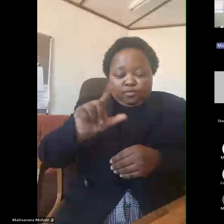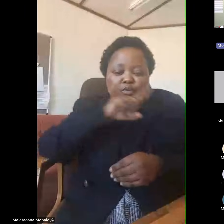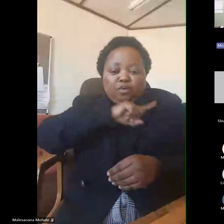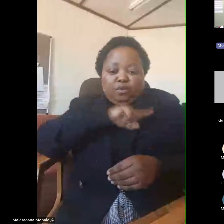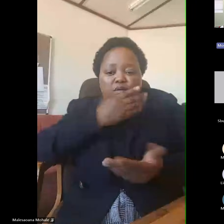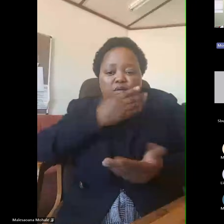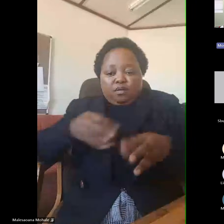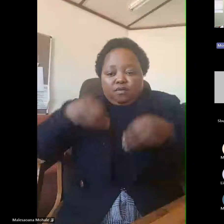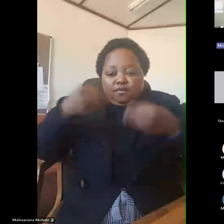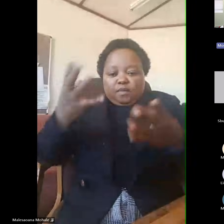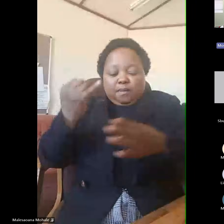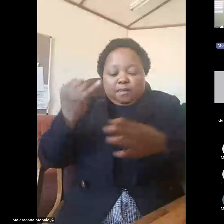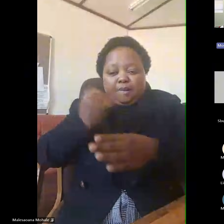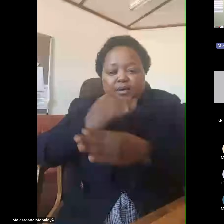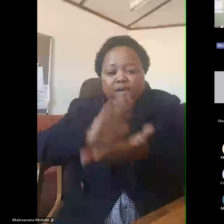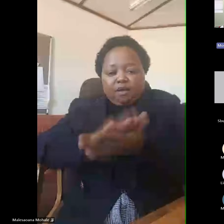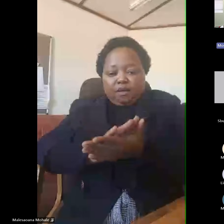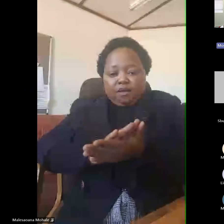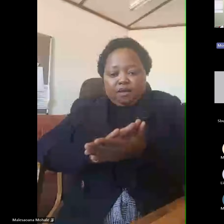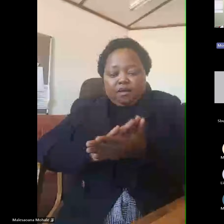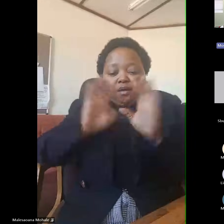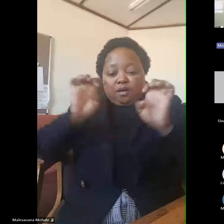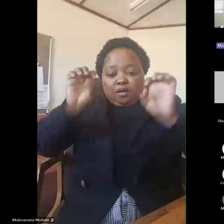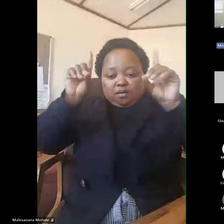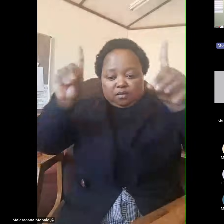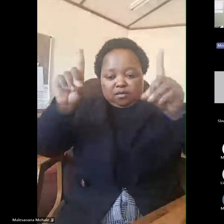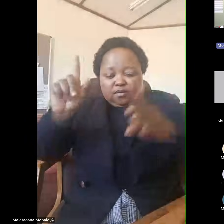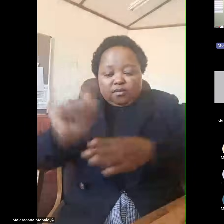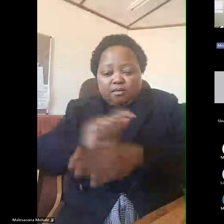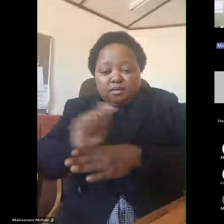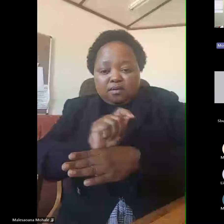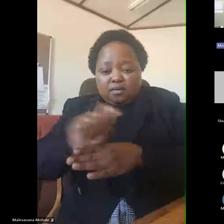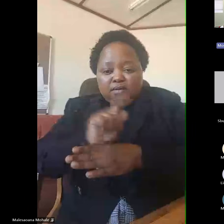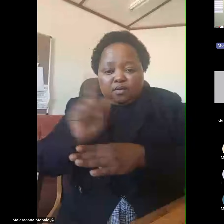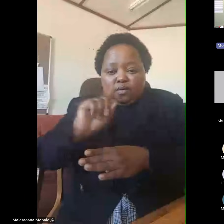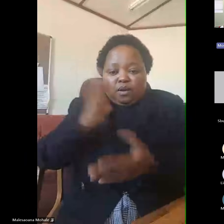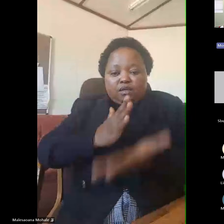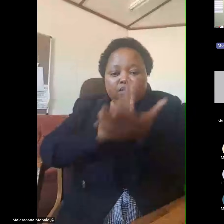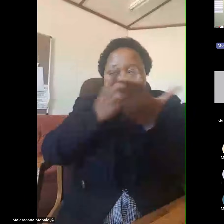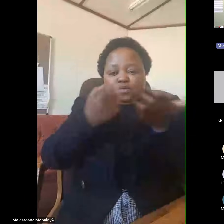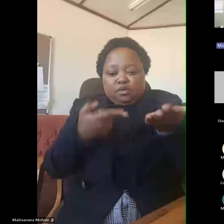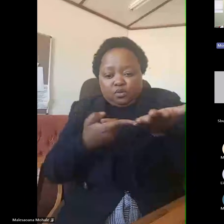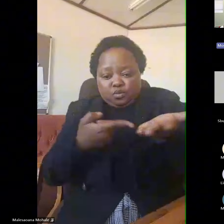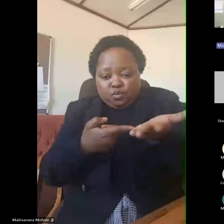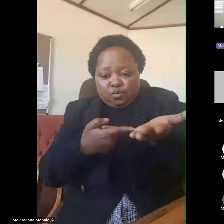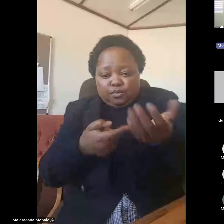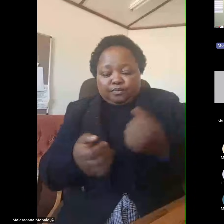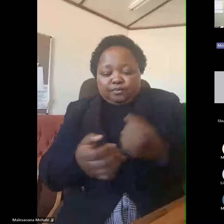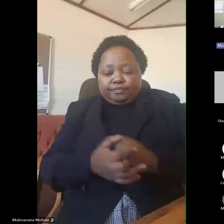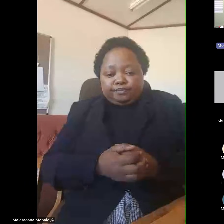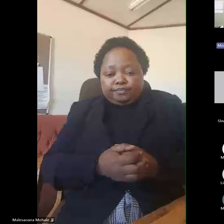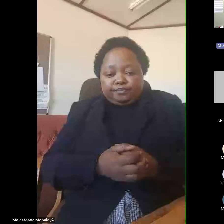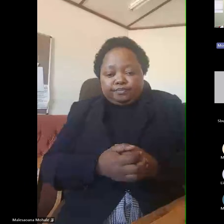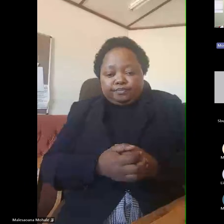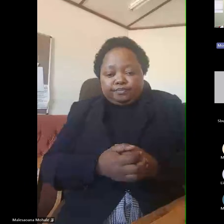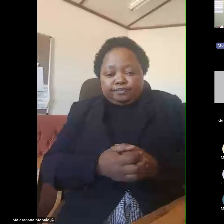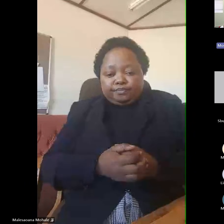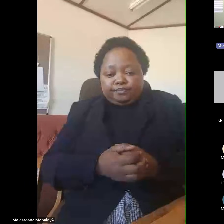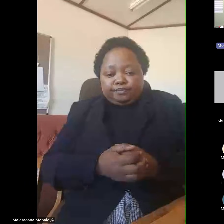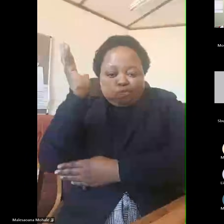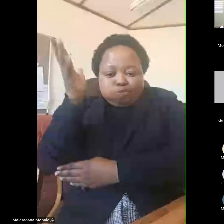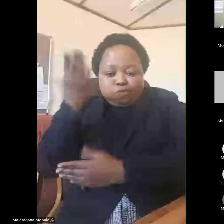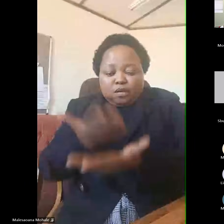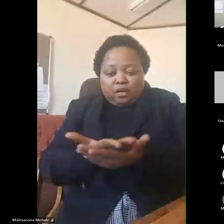academic training on assistive technologies, she will present on creating spaces for